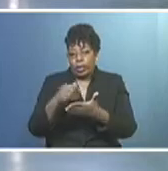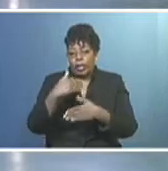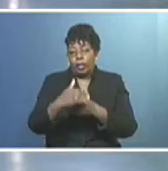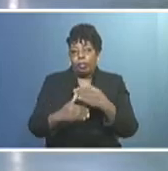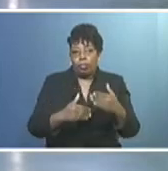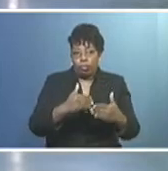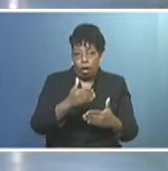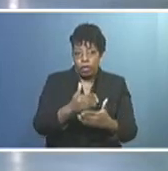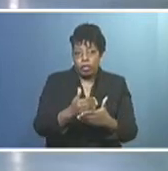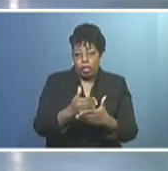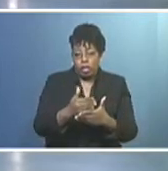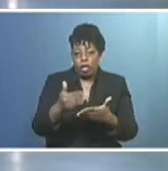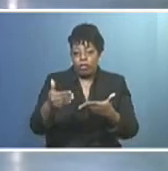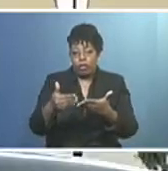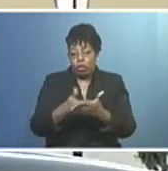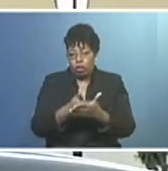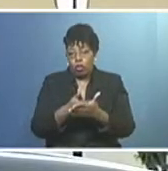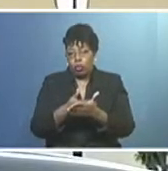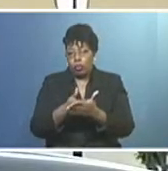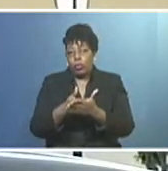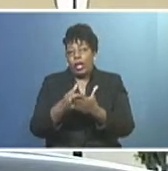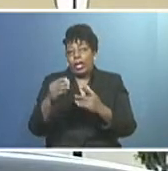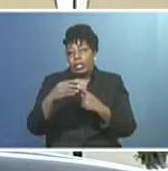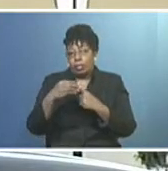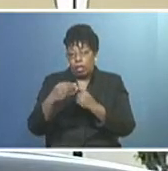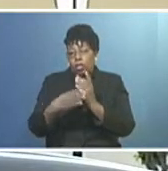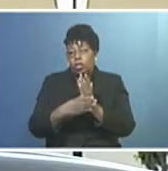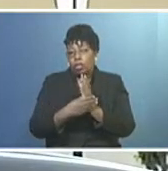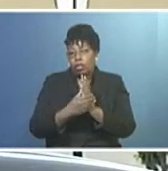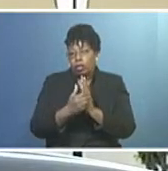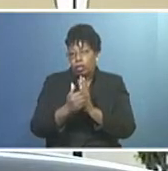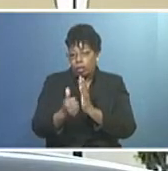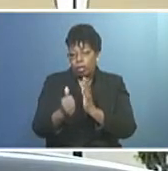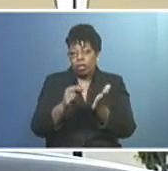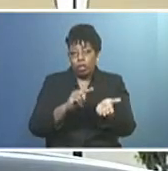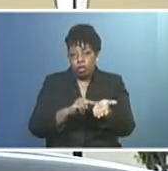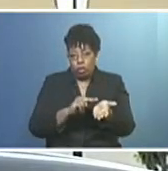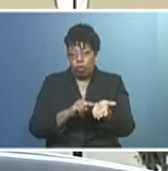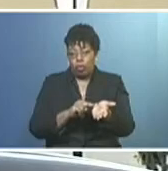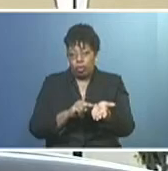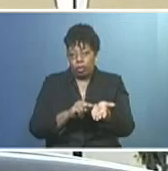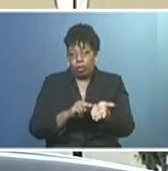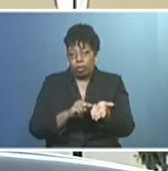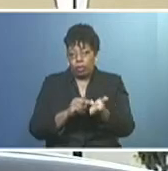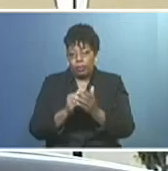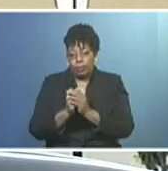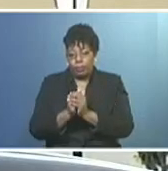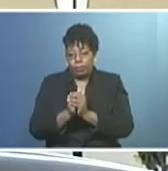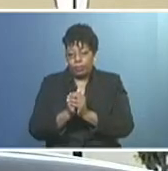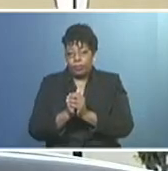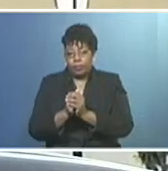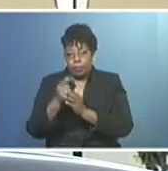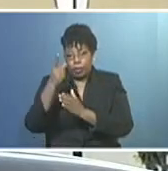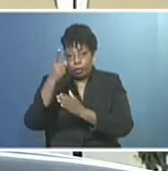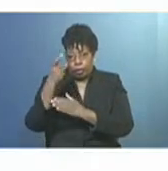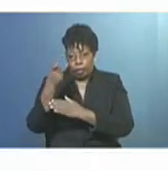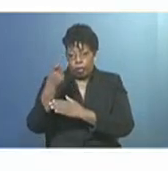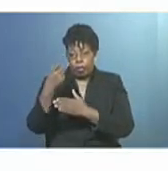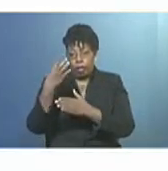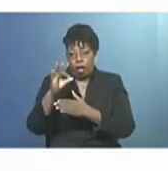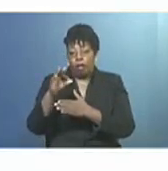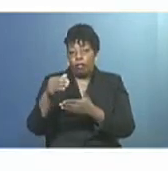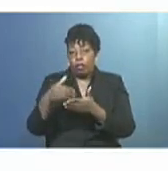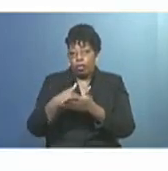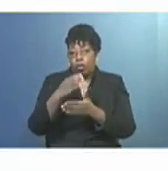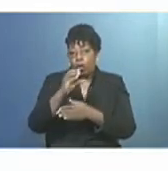of recruiting 50 specialty nurses to address shortages as demands on the healthcare system increase due to the Omicron variant. As